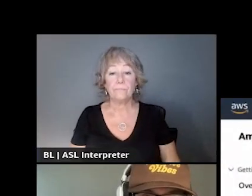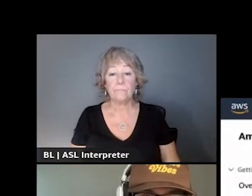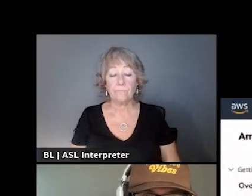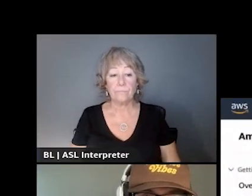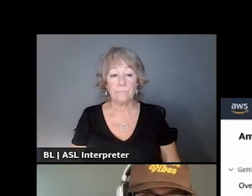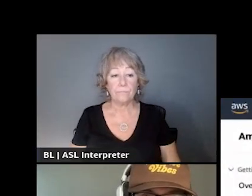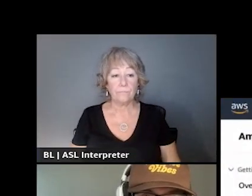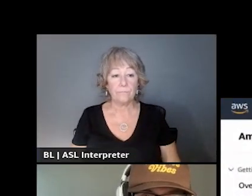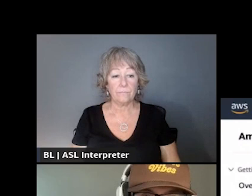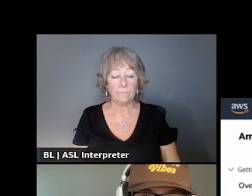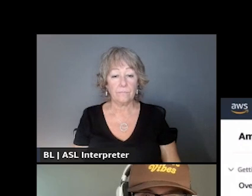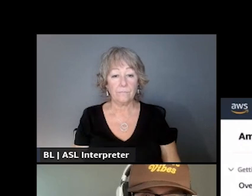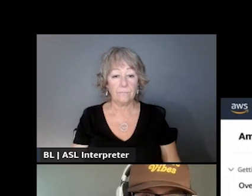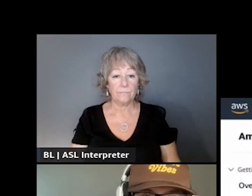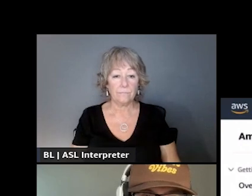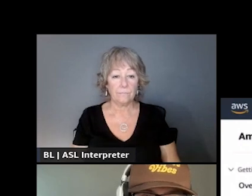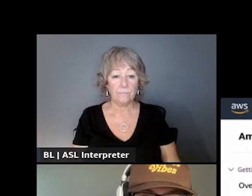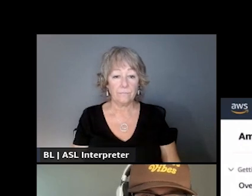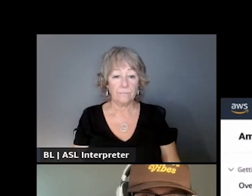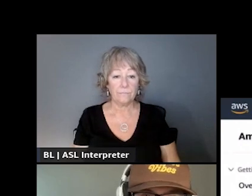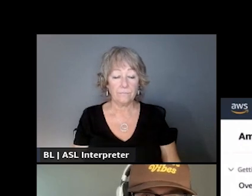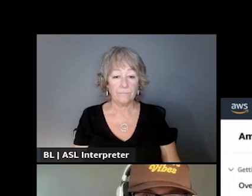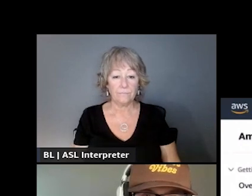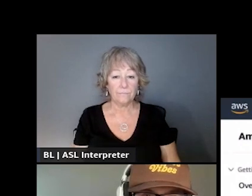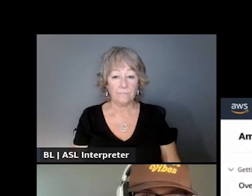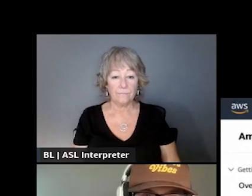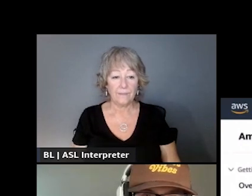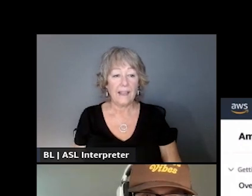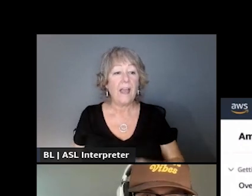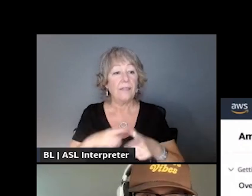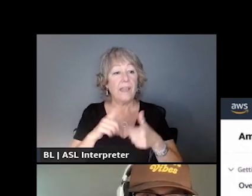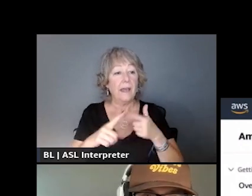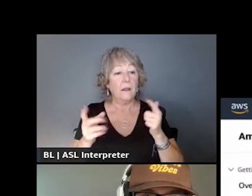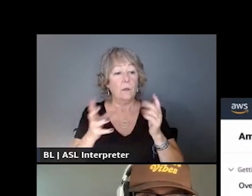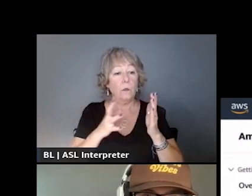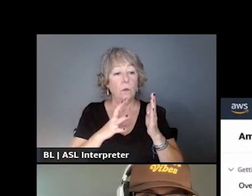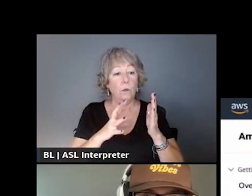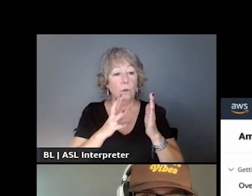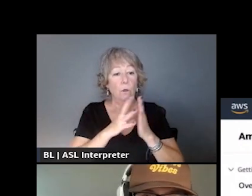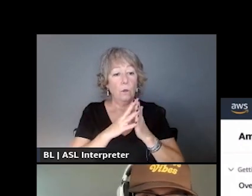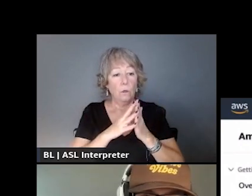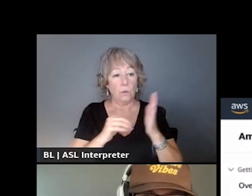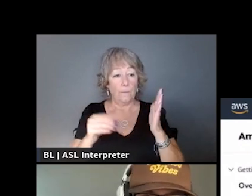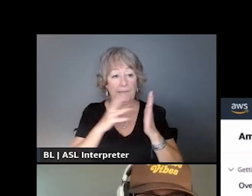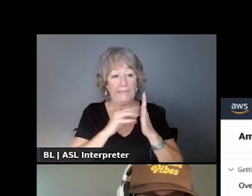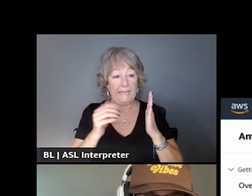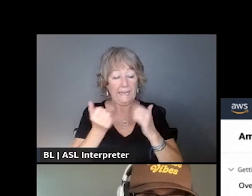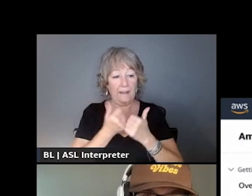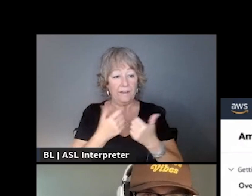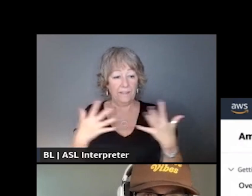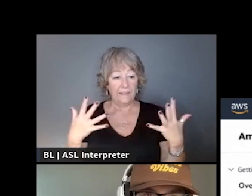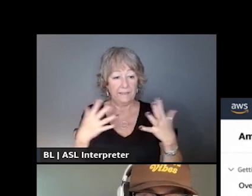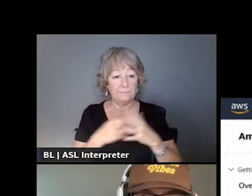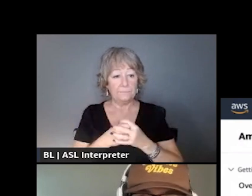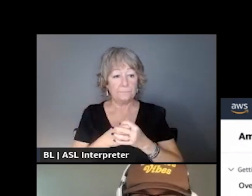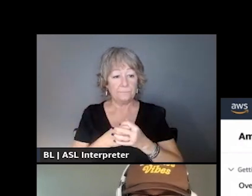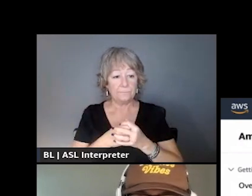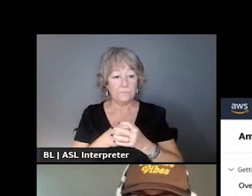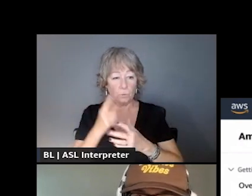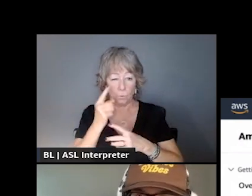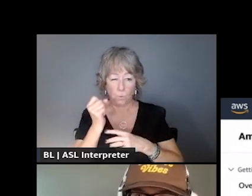And I can then copy everything. So just hold on.